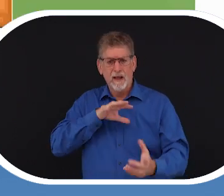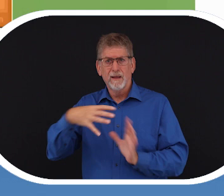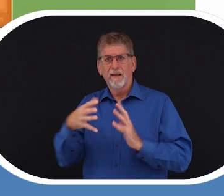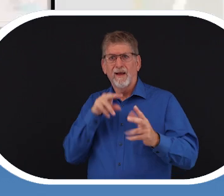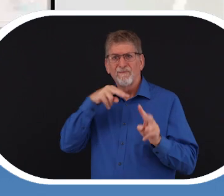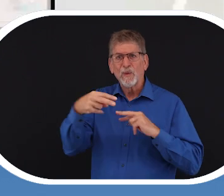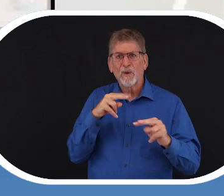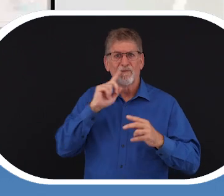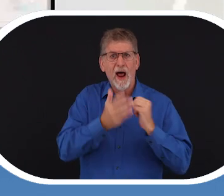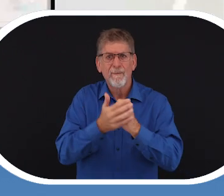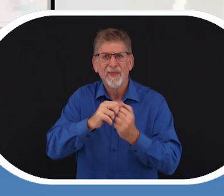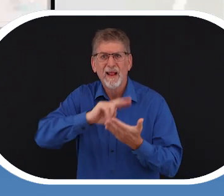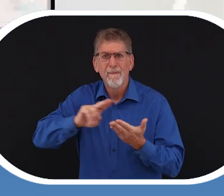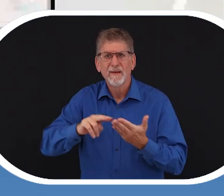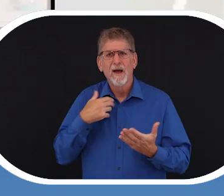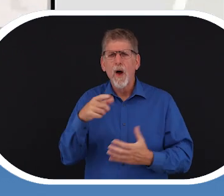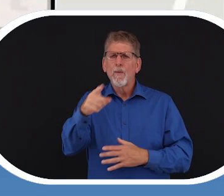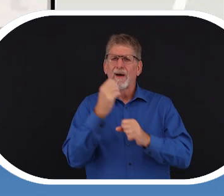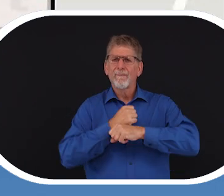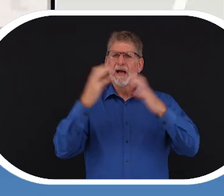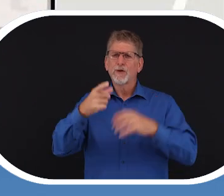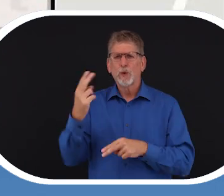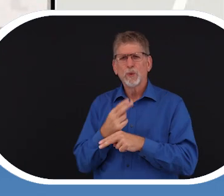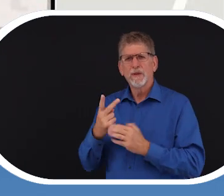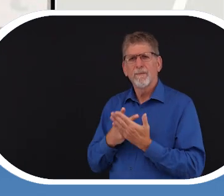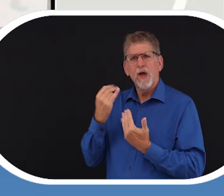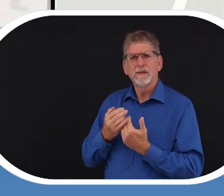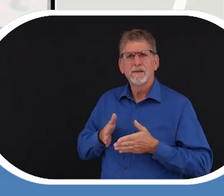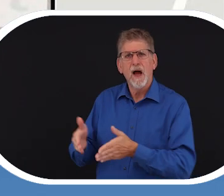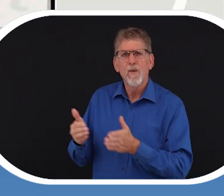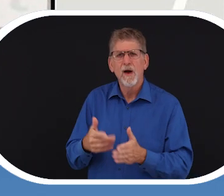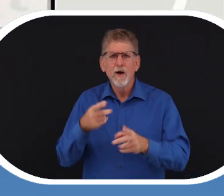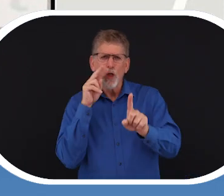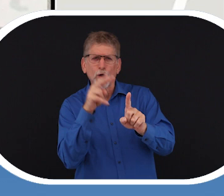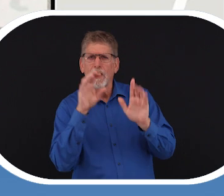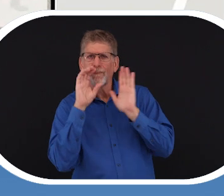labeling. I want you to imagine using Project Sidewalk. What do you see in this image?